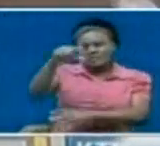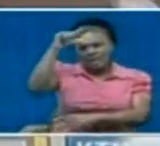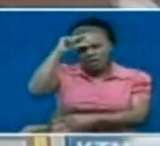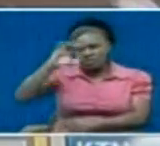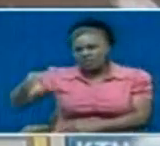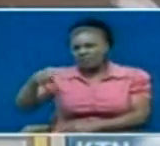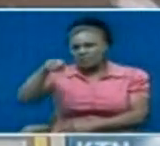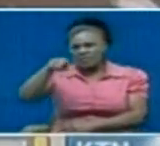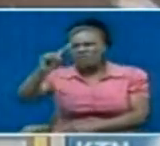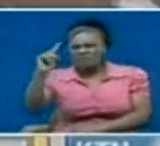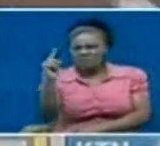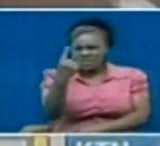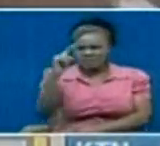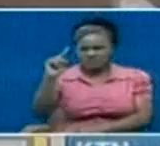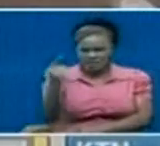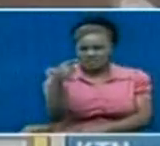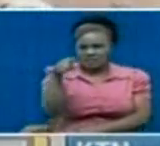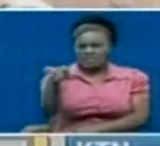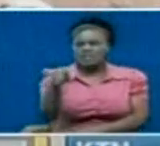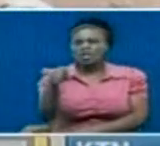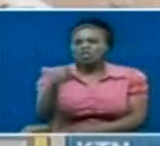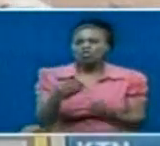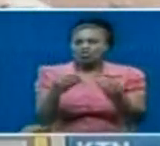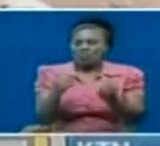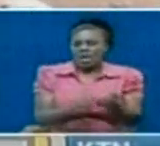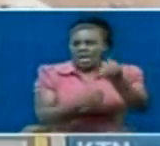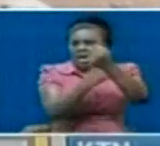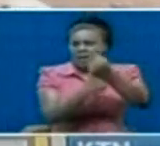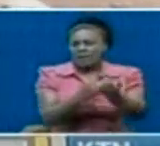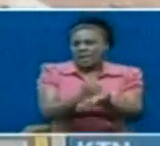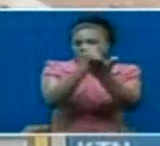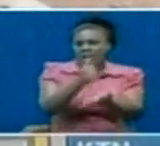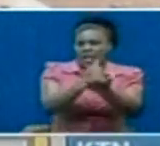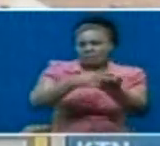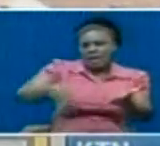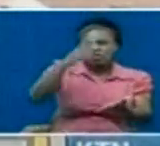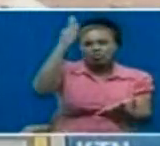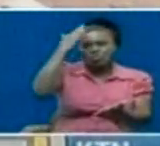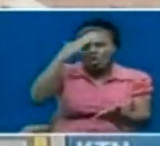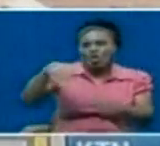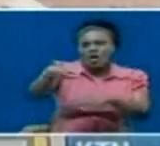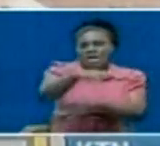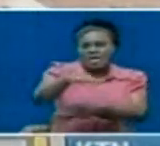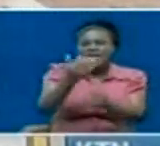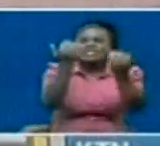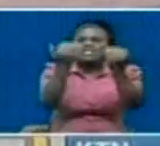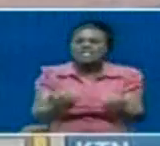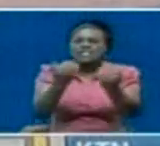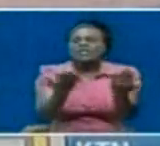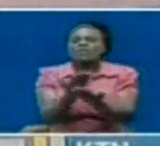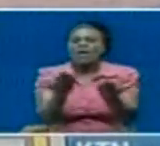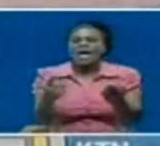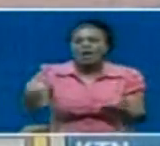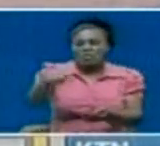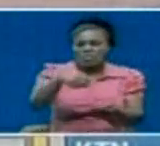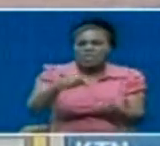first line of really response to assist us in identifying areas of need for us to ensure that